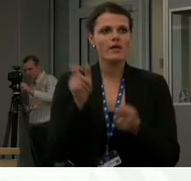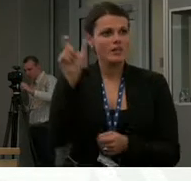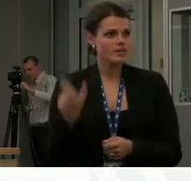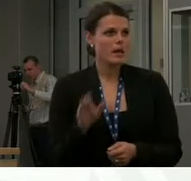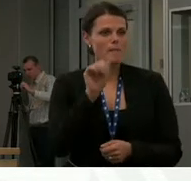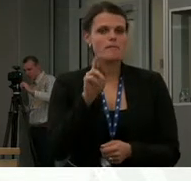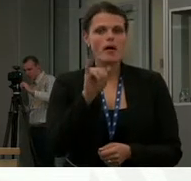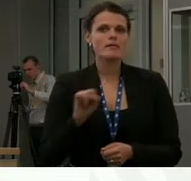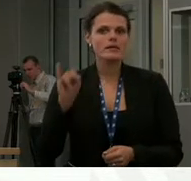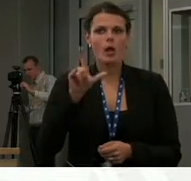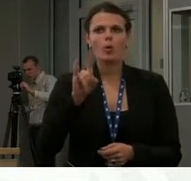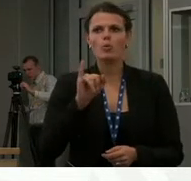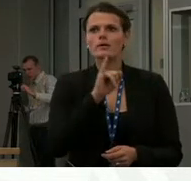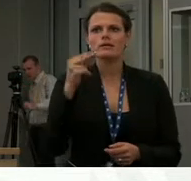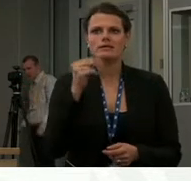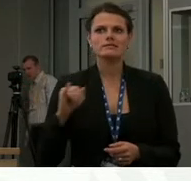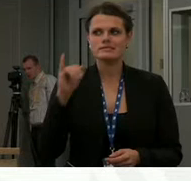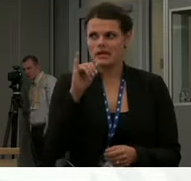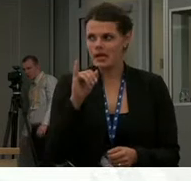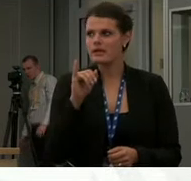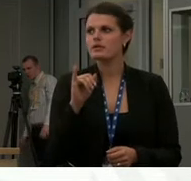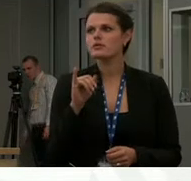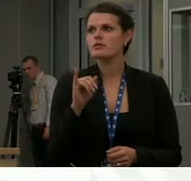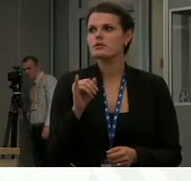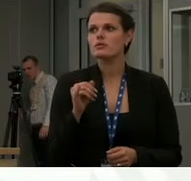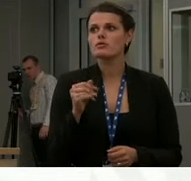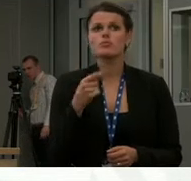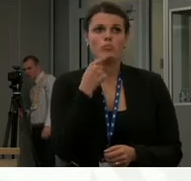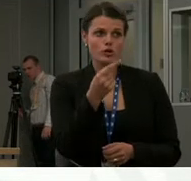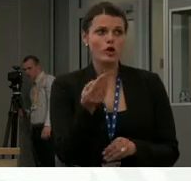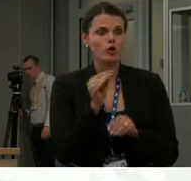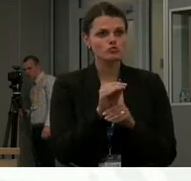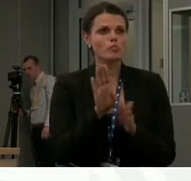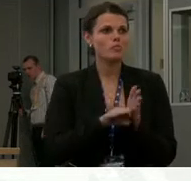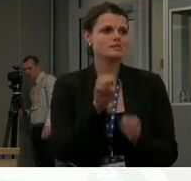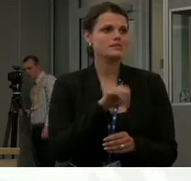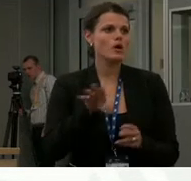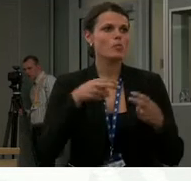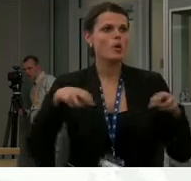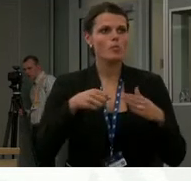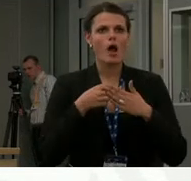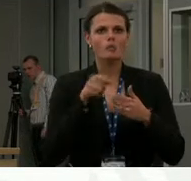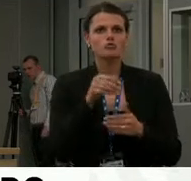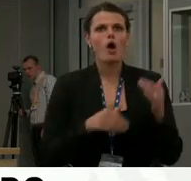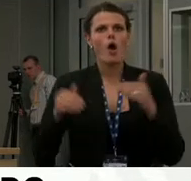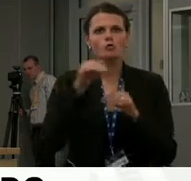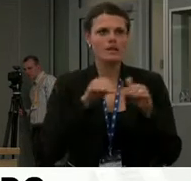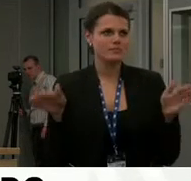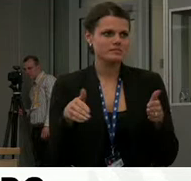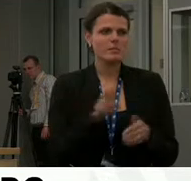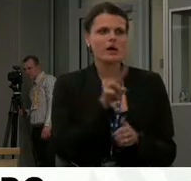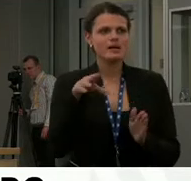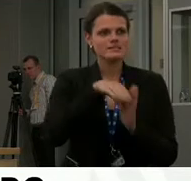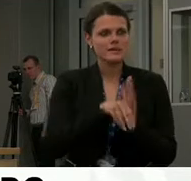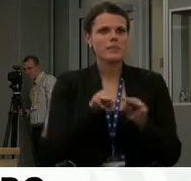Director General, the President of Director General, Maria Luisa Cabral. She is the head of Unit of the